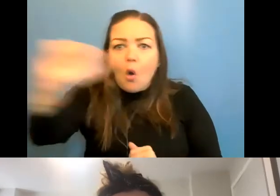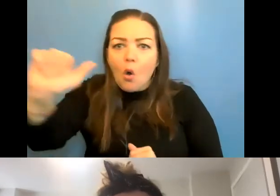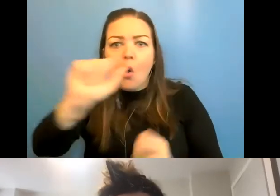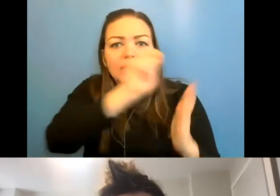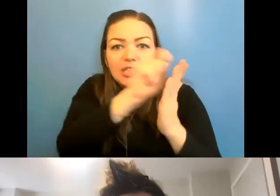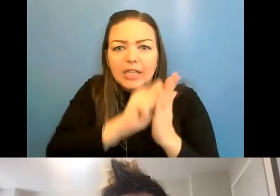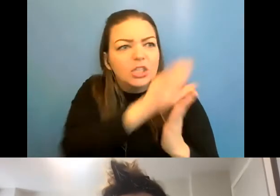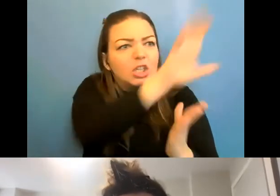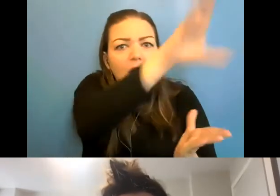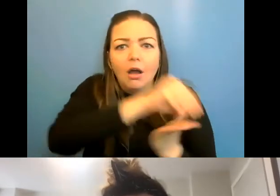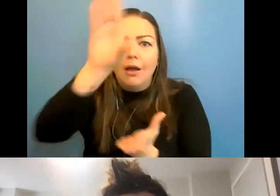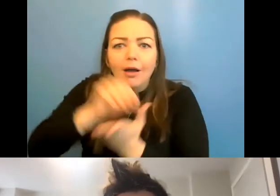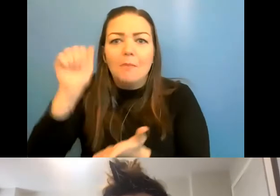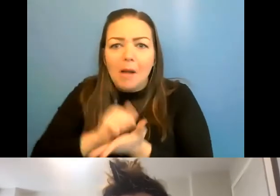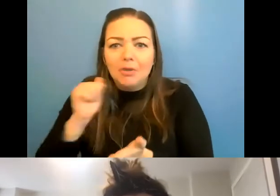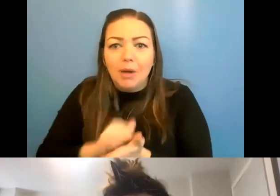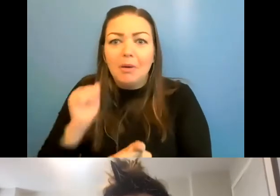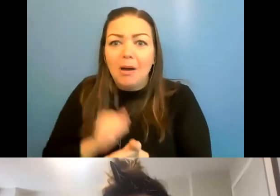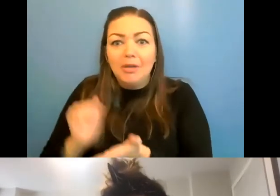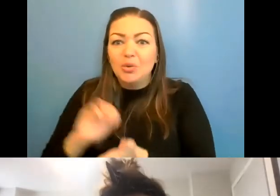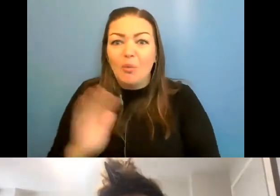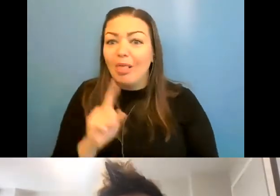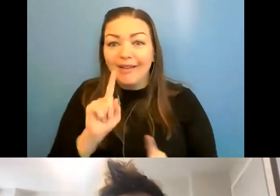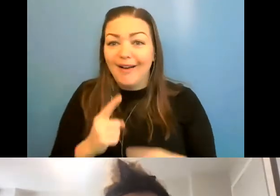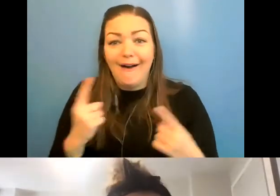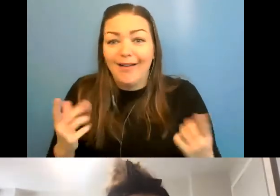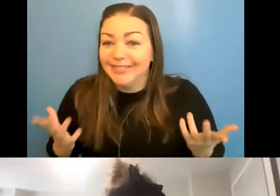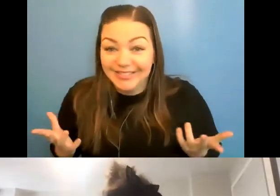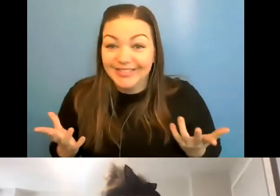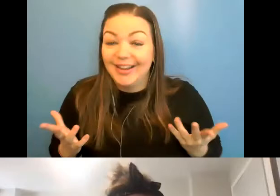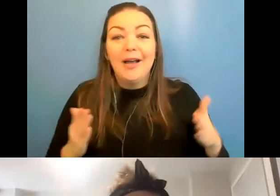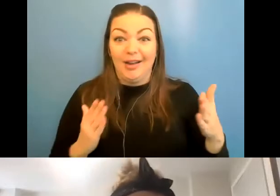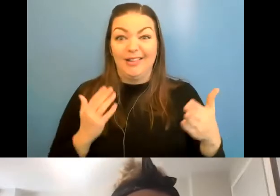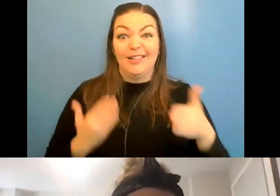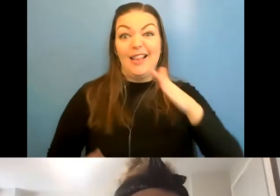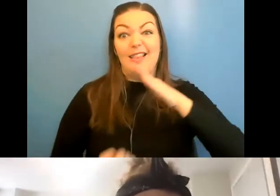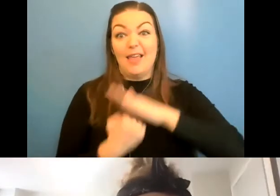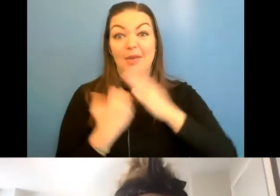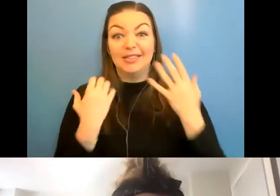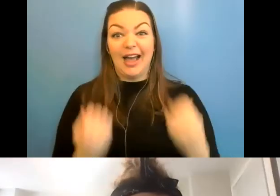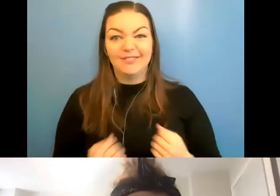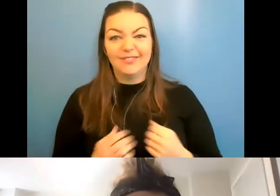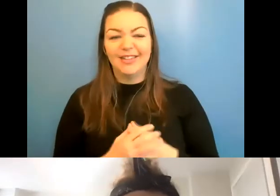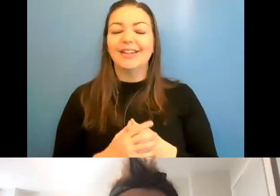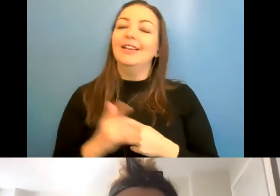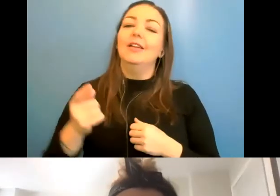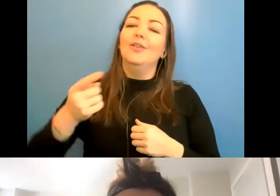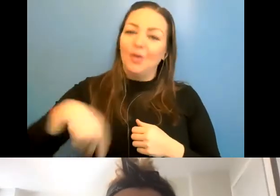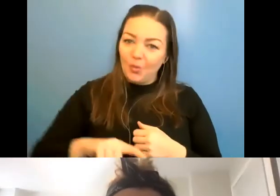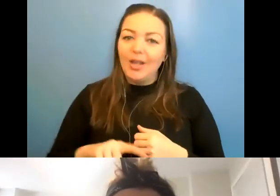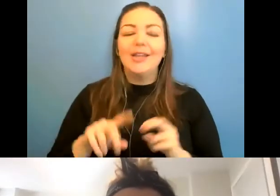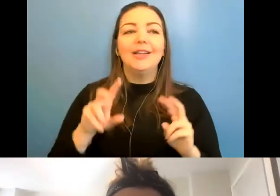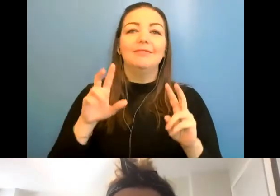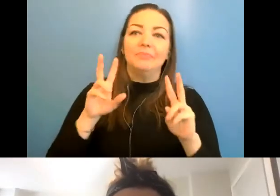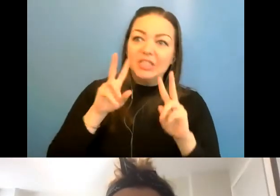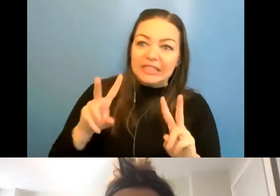just setting some boundaries out there. We tend to commission blog content that is linked directly to our artists